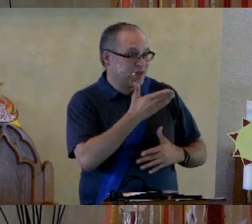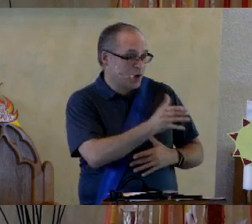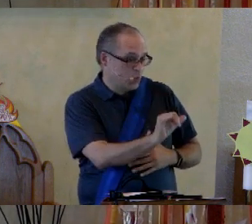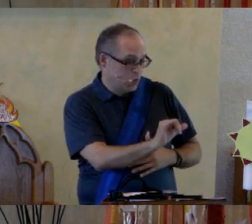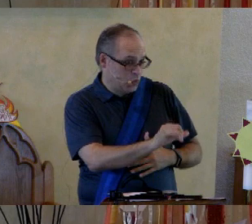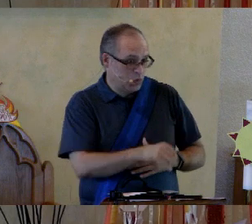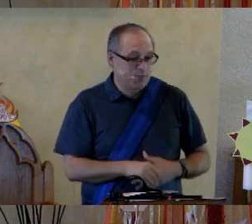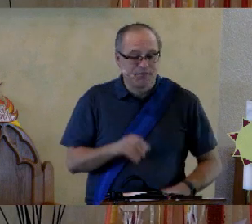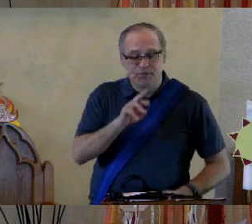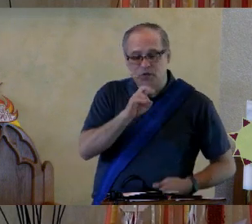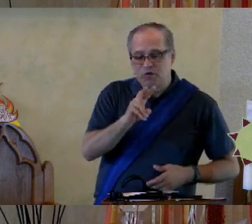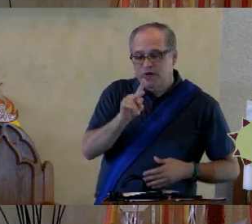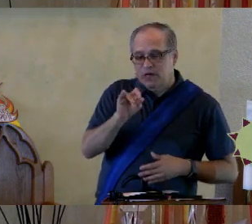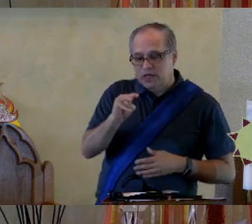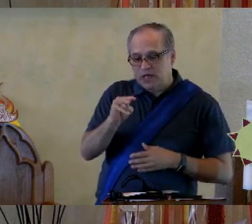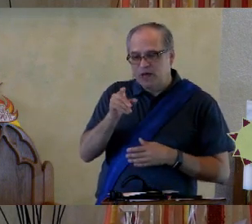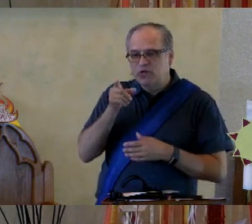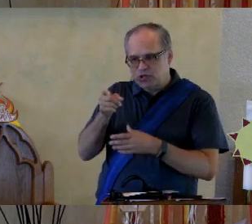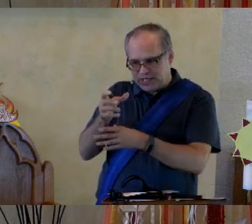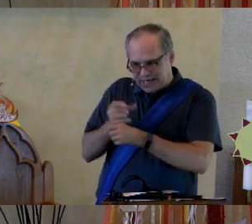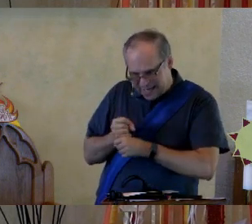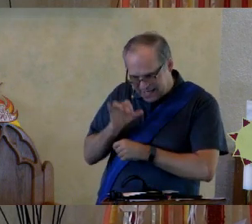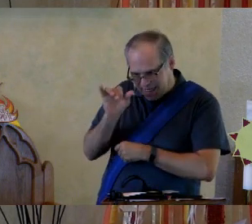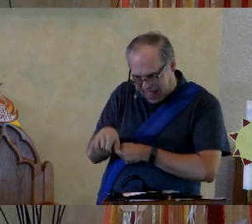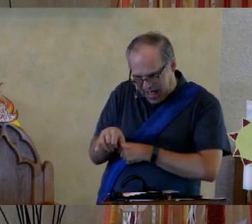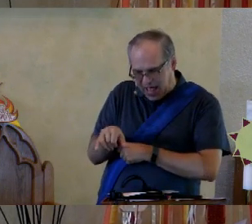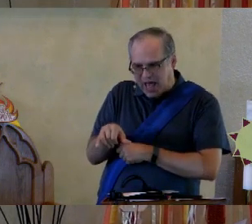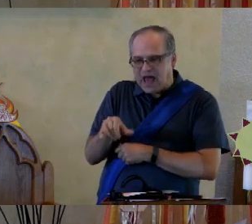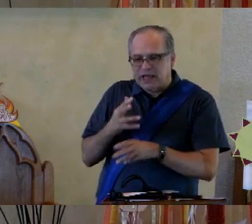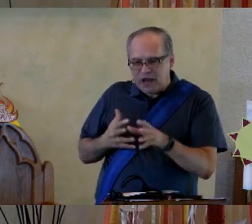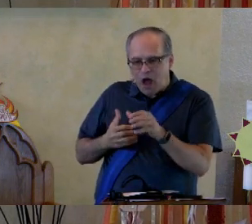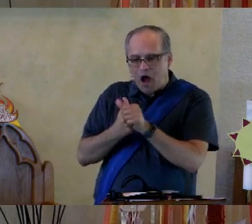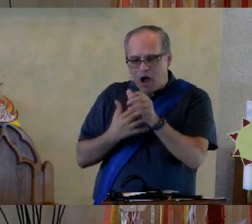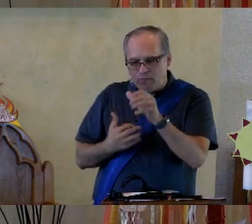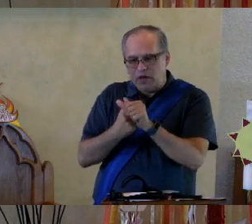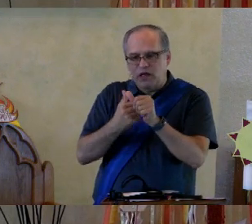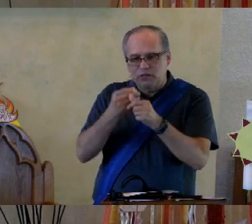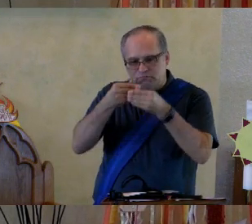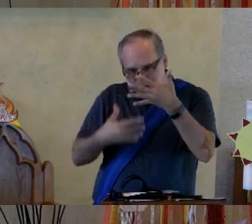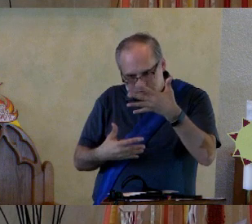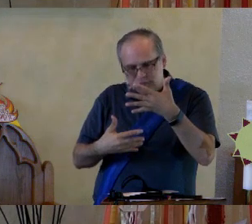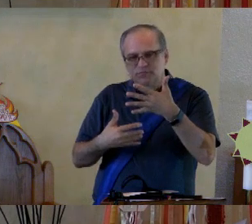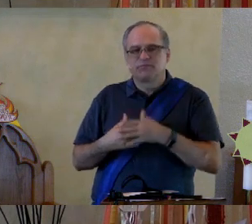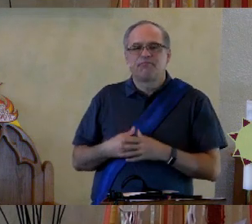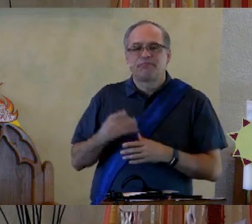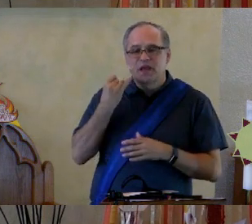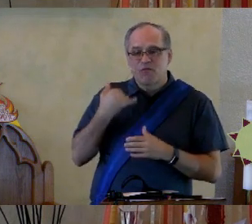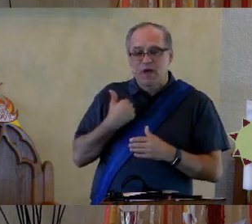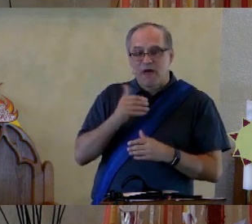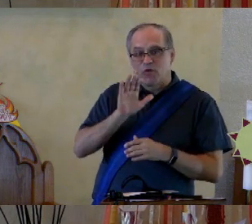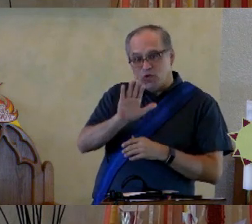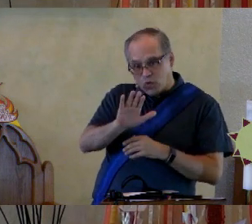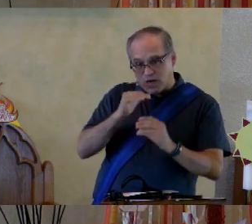the joys and concerns list, and it's mailed out every week to you if we have an email address for